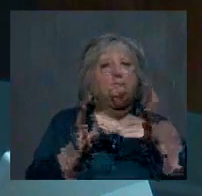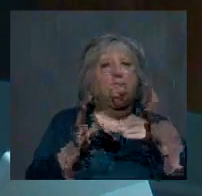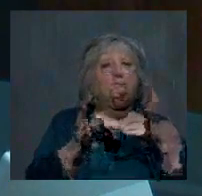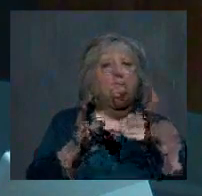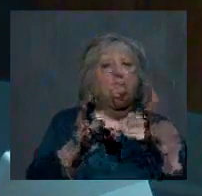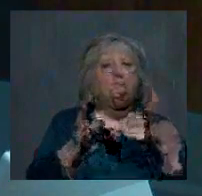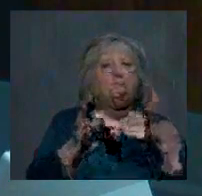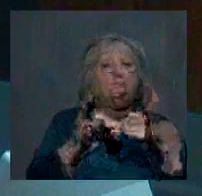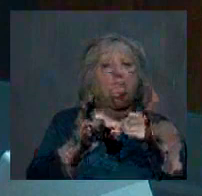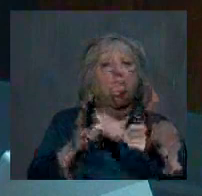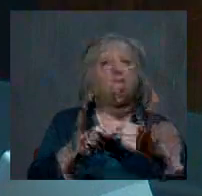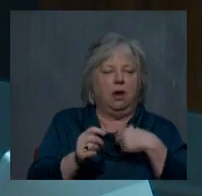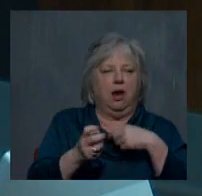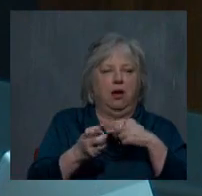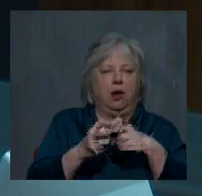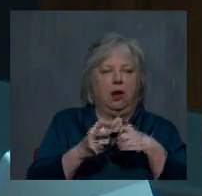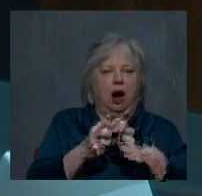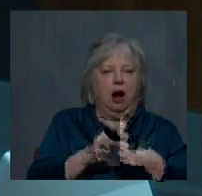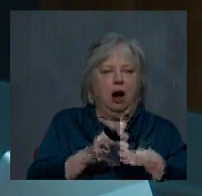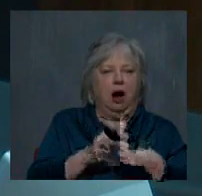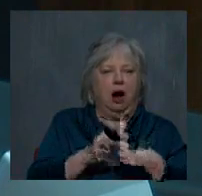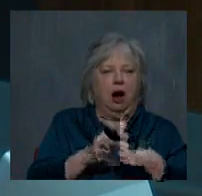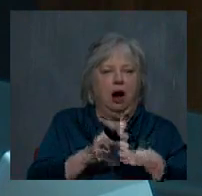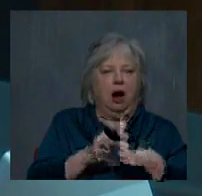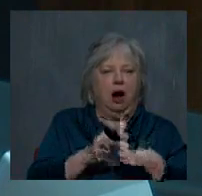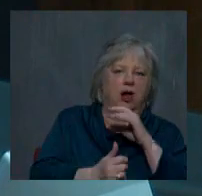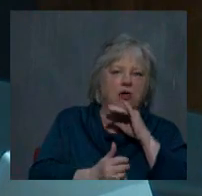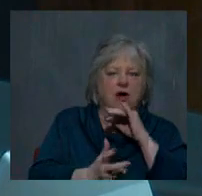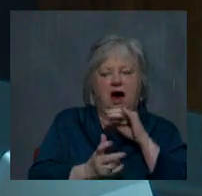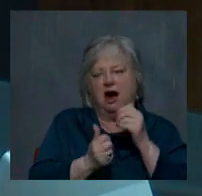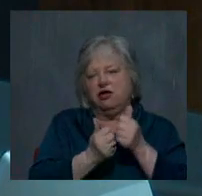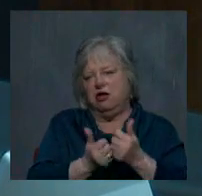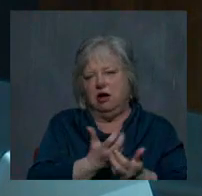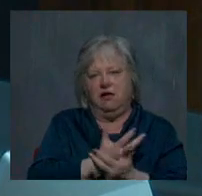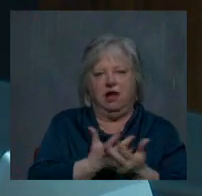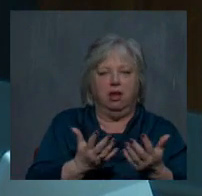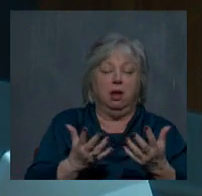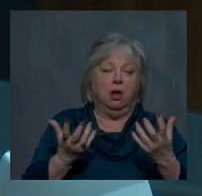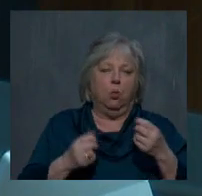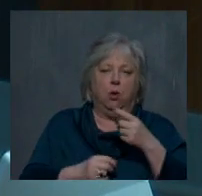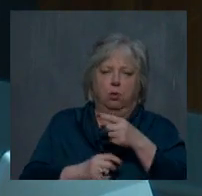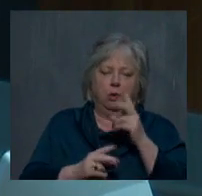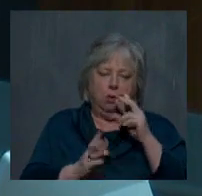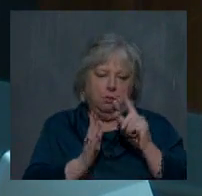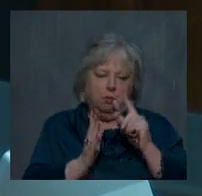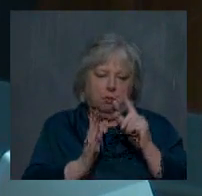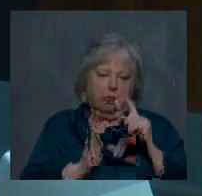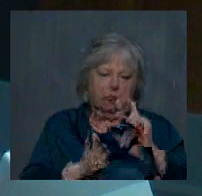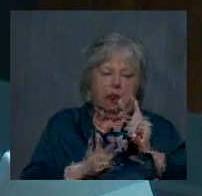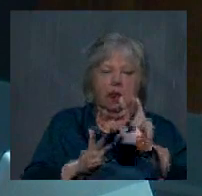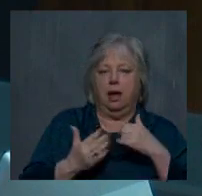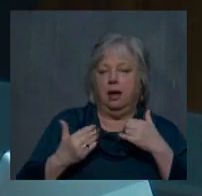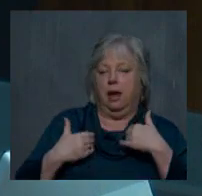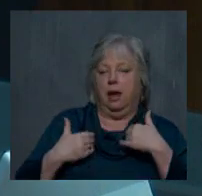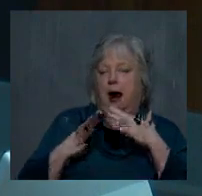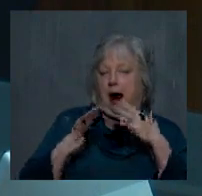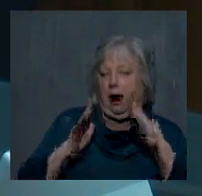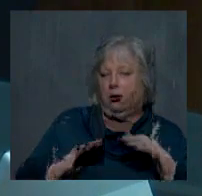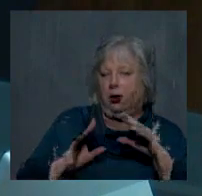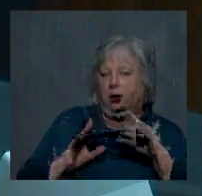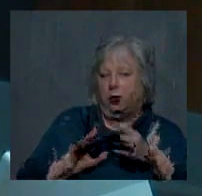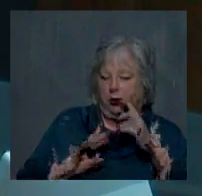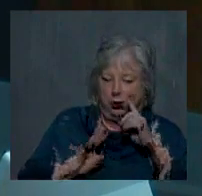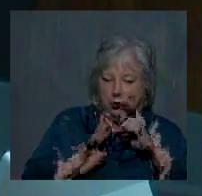To I would like to have now look at it.